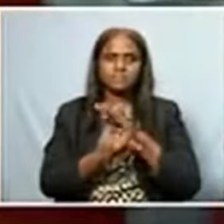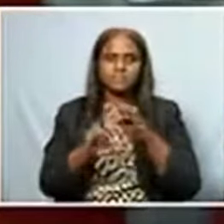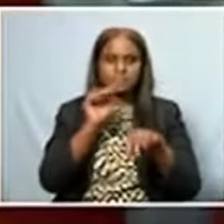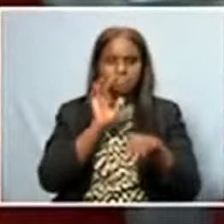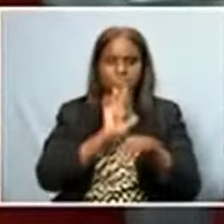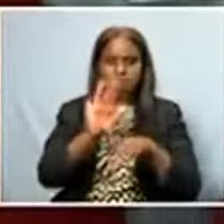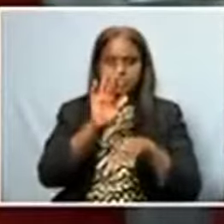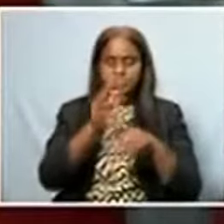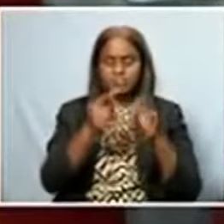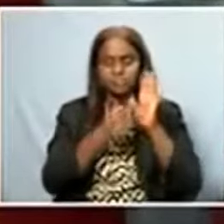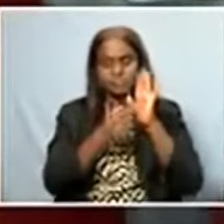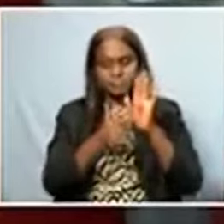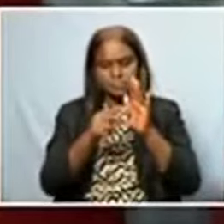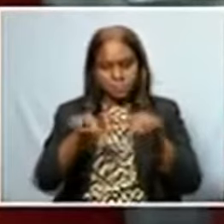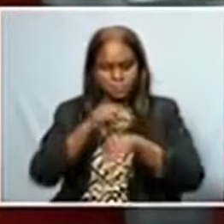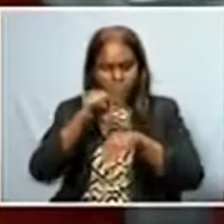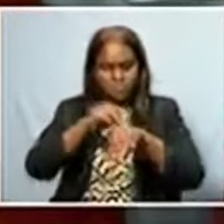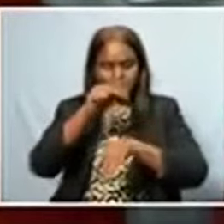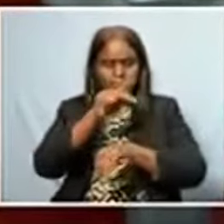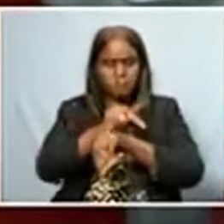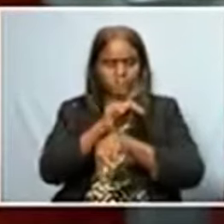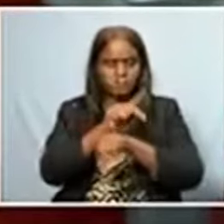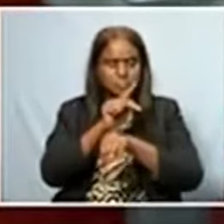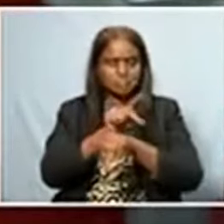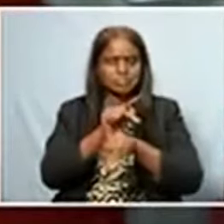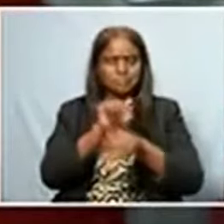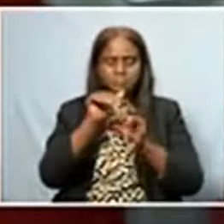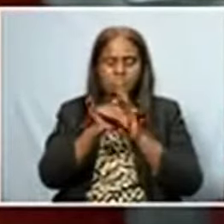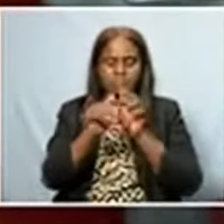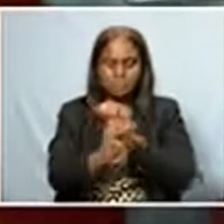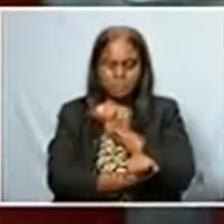the visibility of national projects in state media,